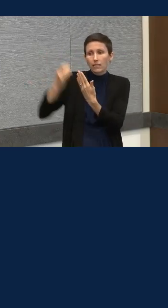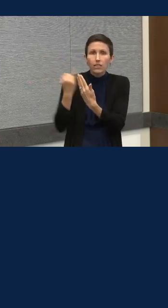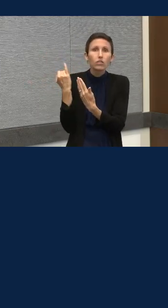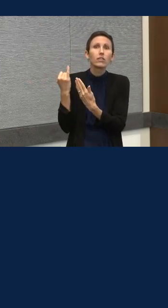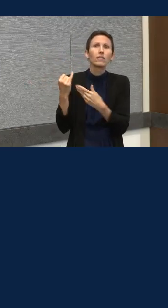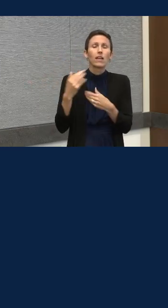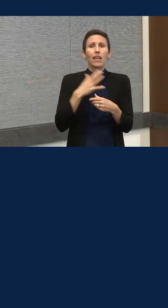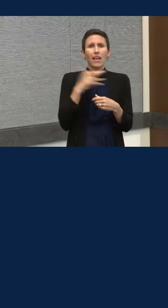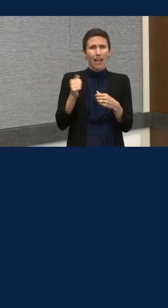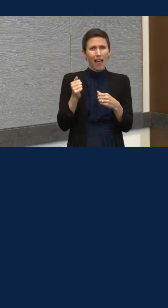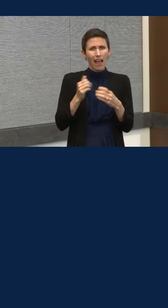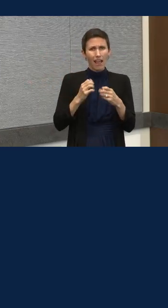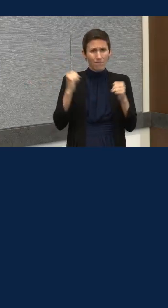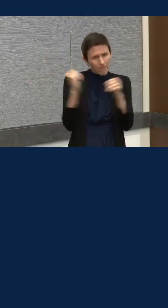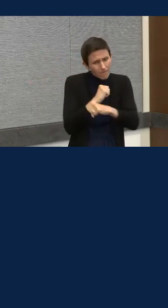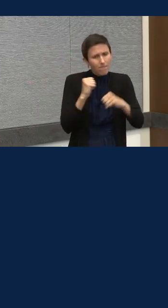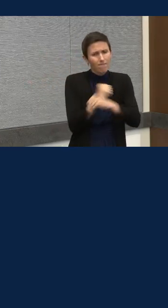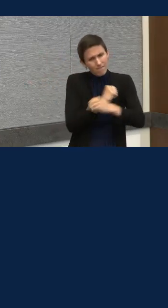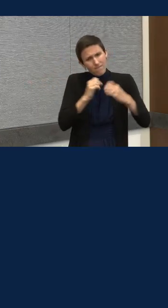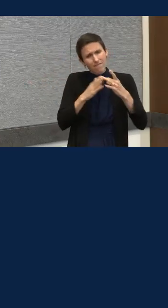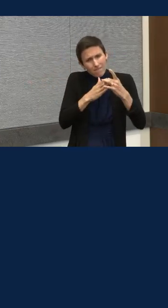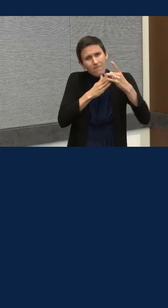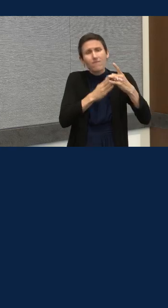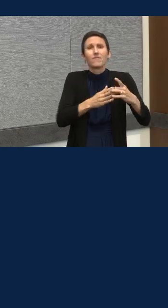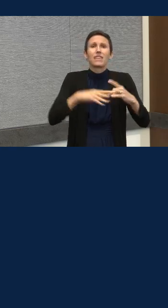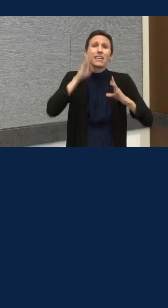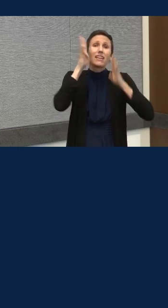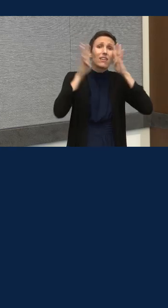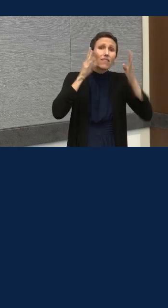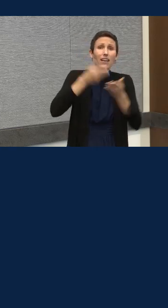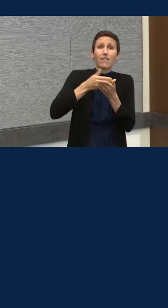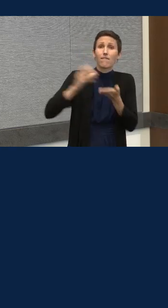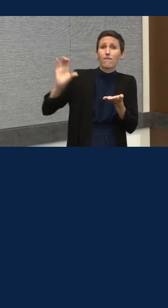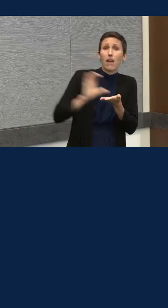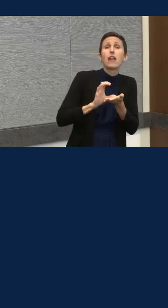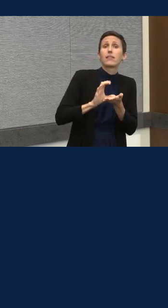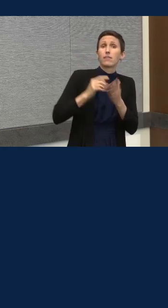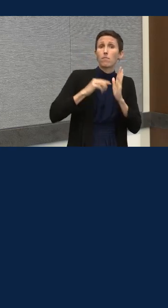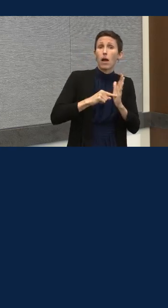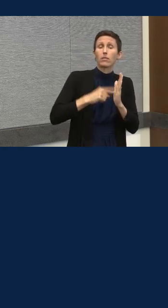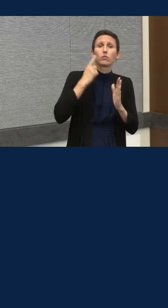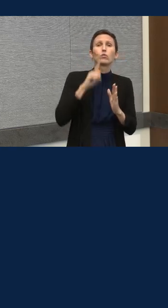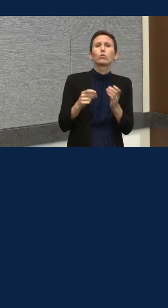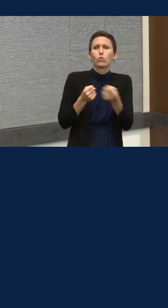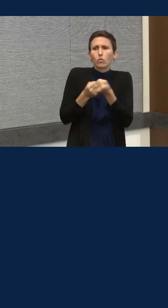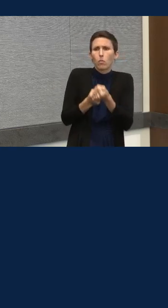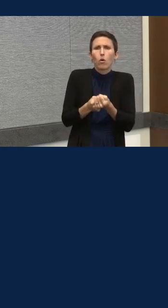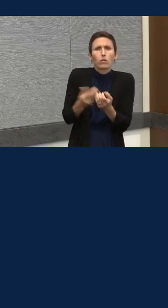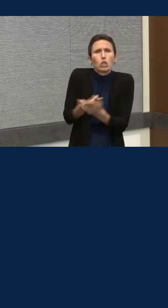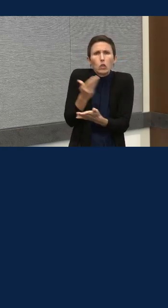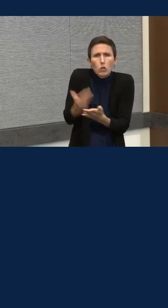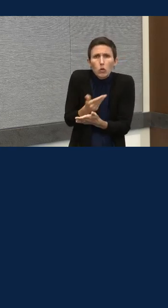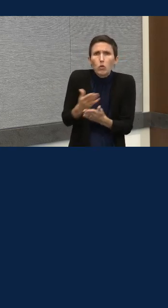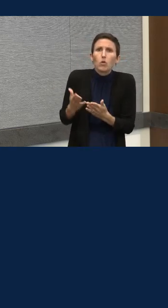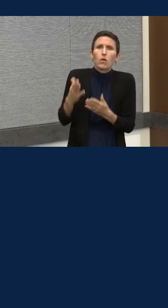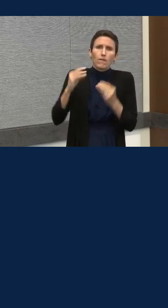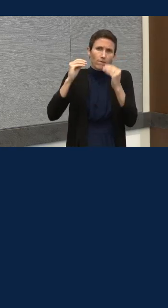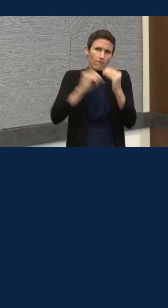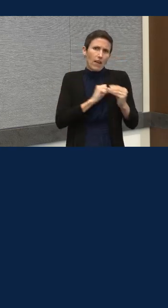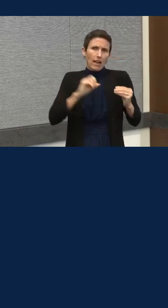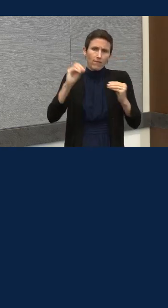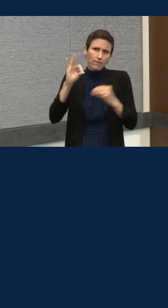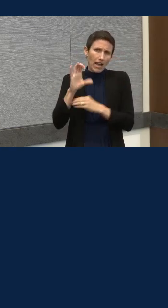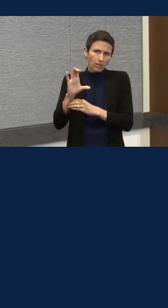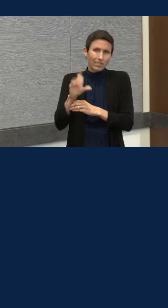and championing innovative funding models to support promising faculty. He holds 20